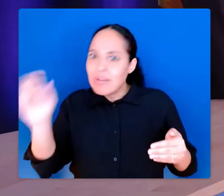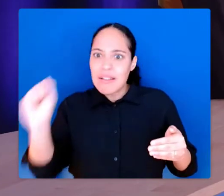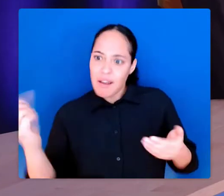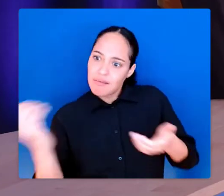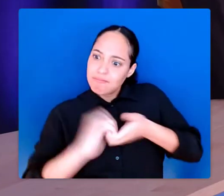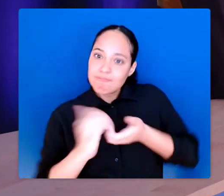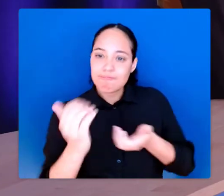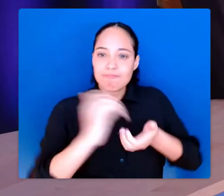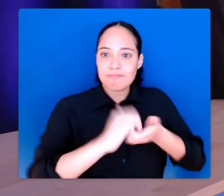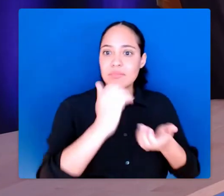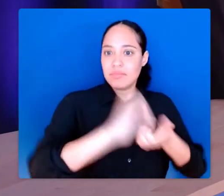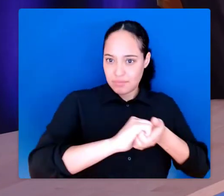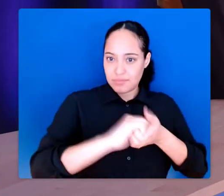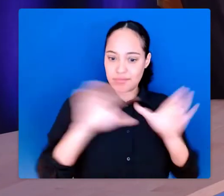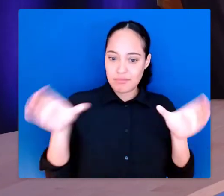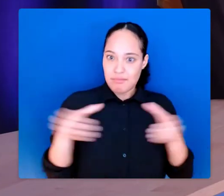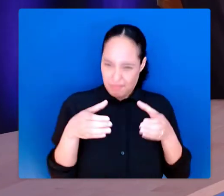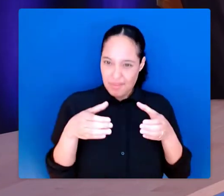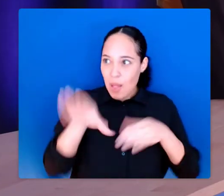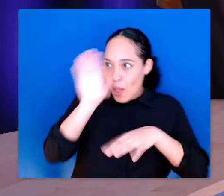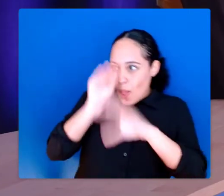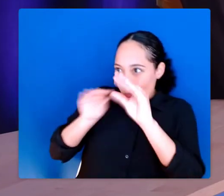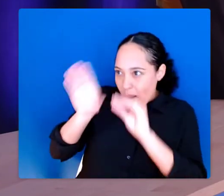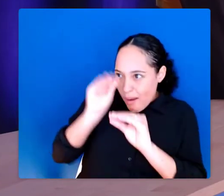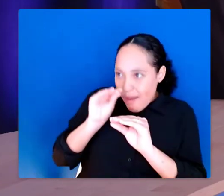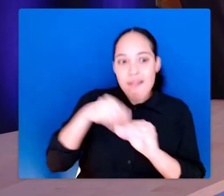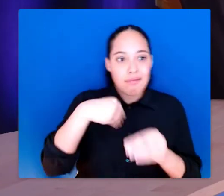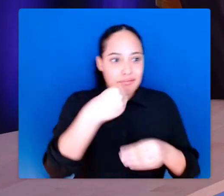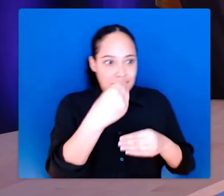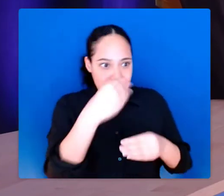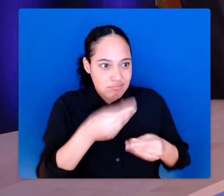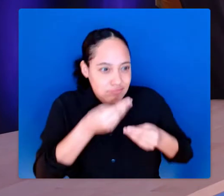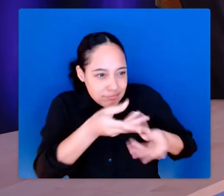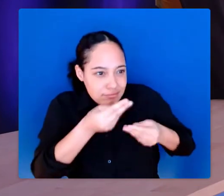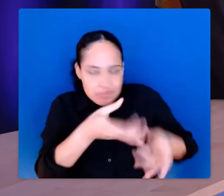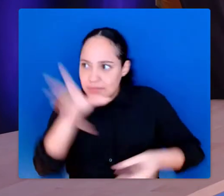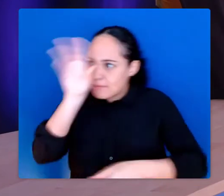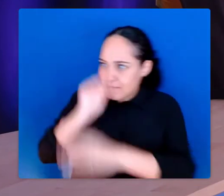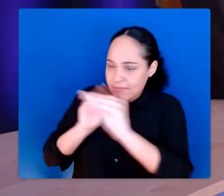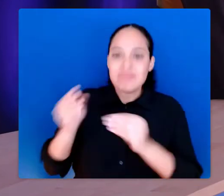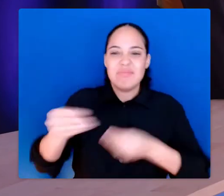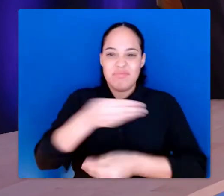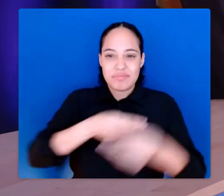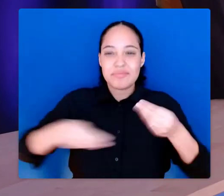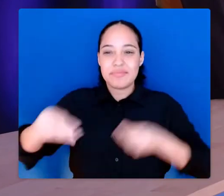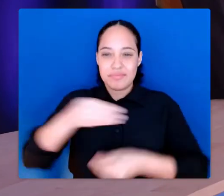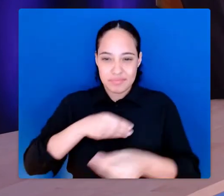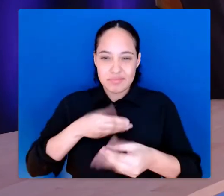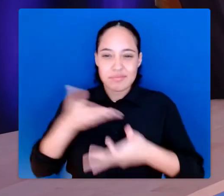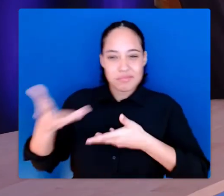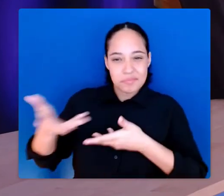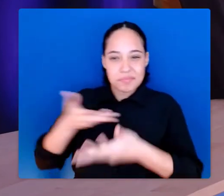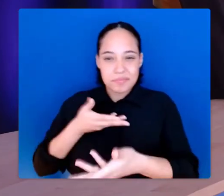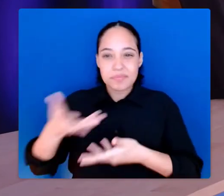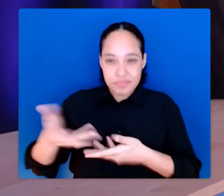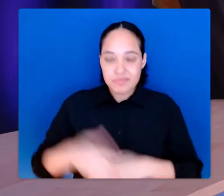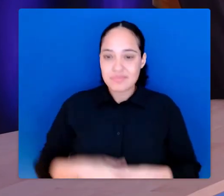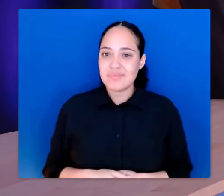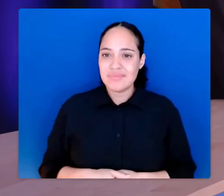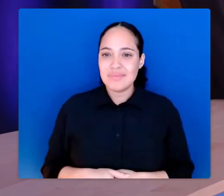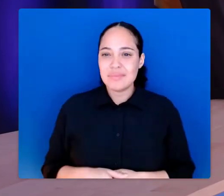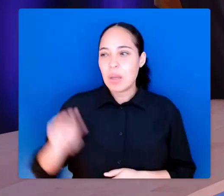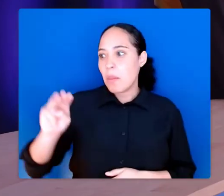has kind of fueled my passion more, and that is what I love about AI, and the kind of answers